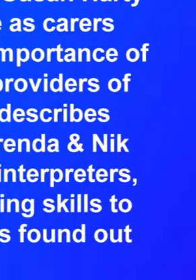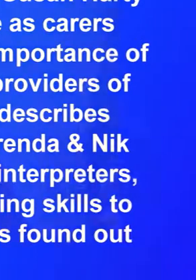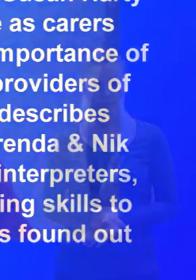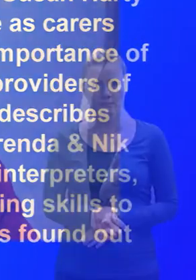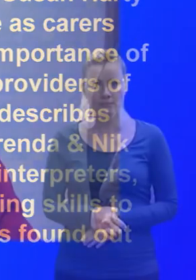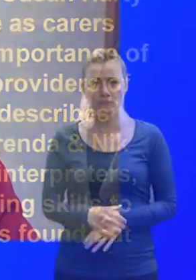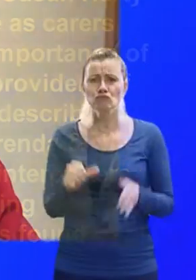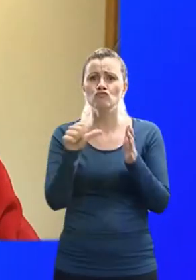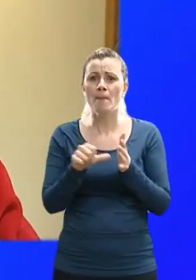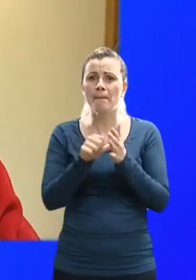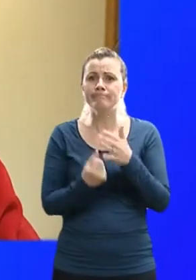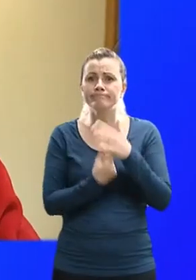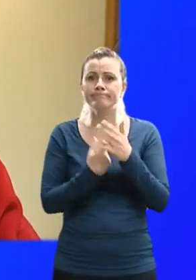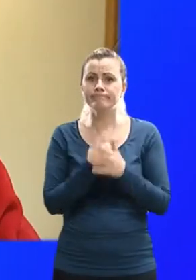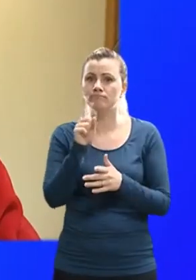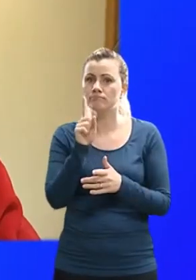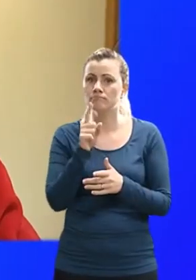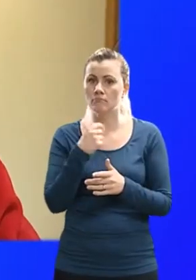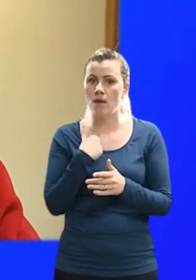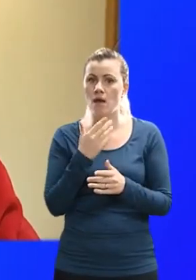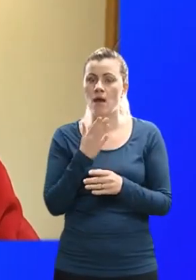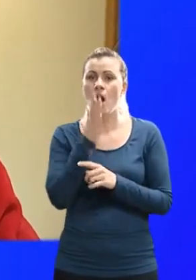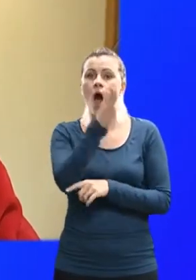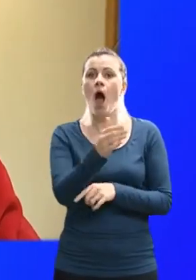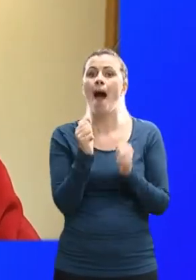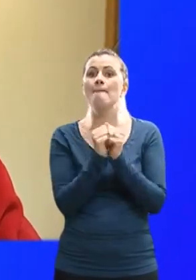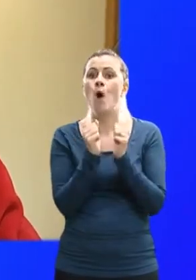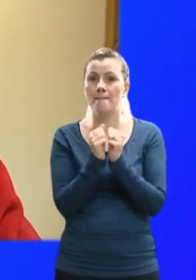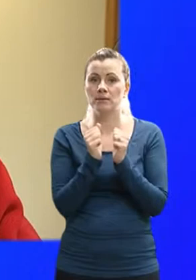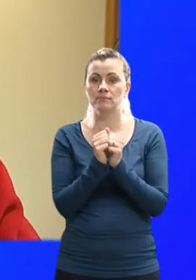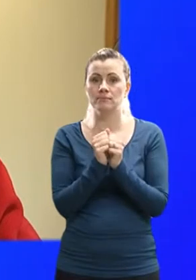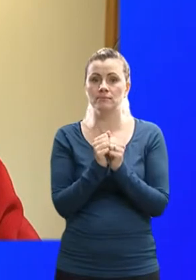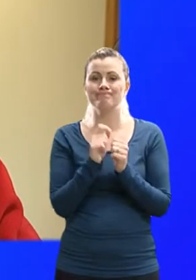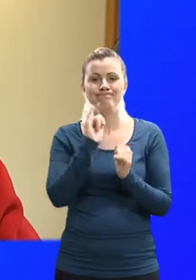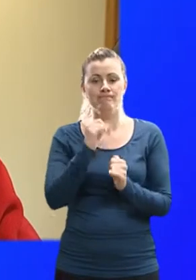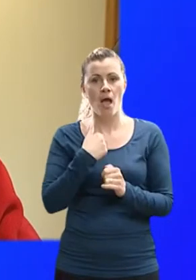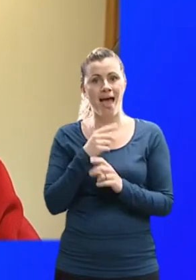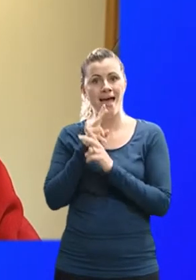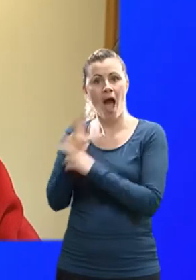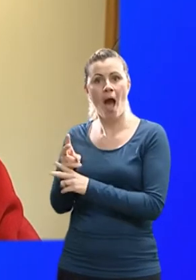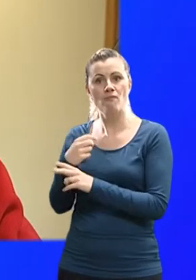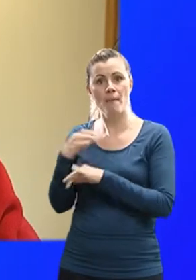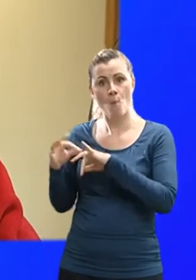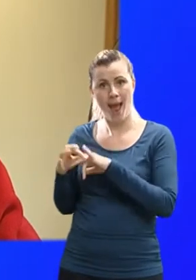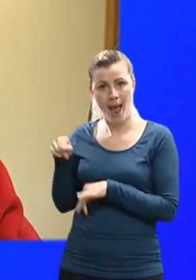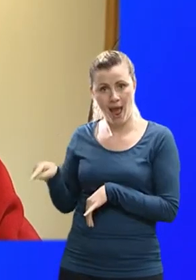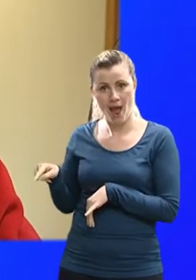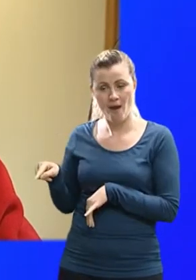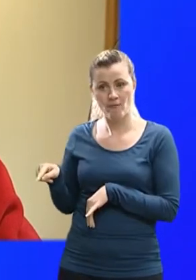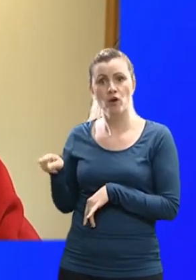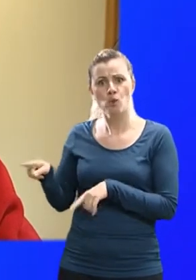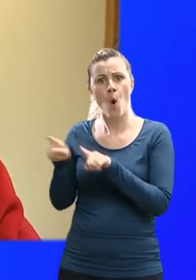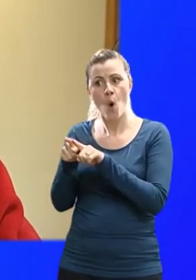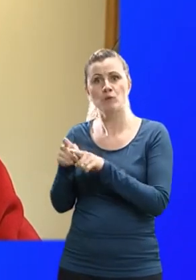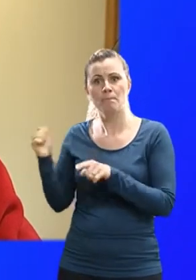the main problem was the fact that I had the appointment as the carer, and as my wife, she was